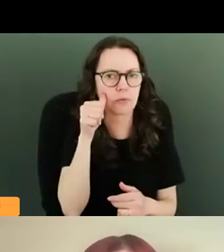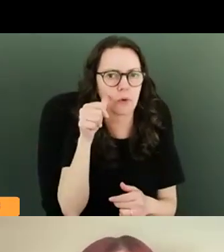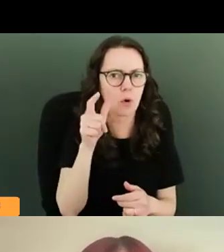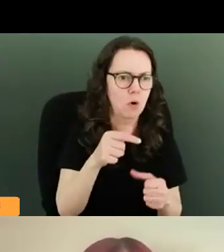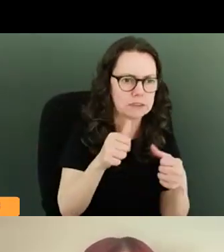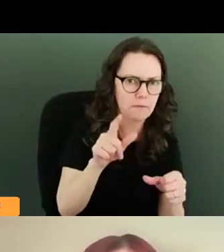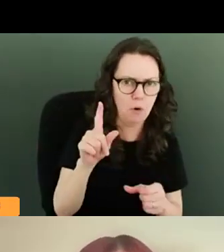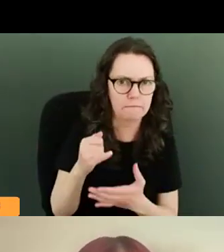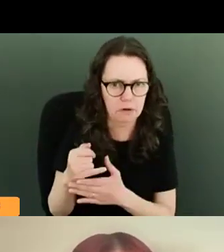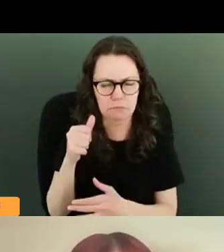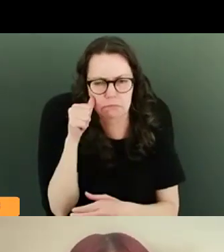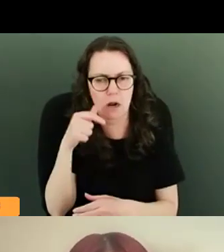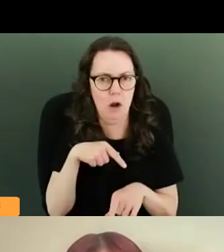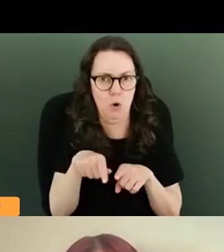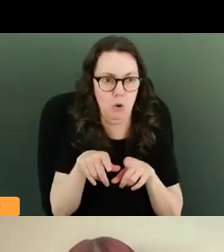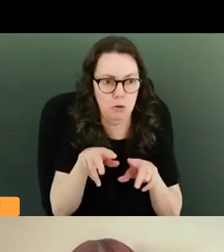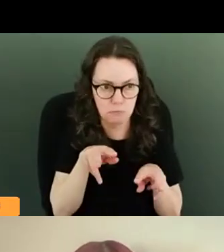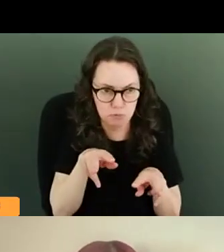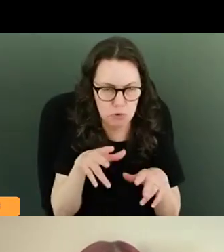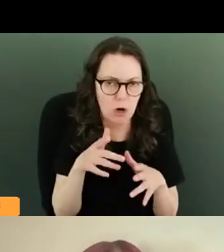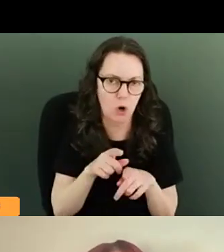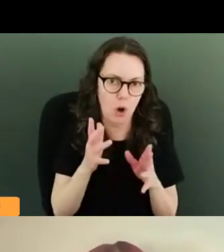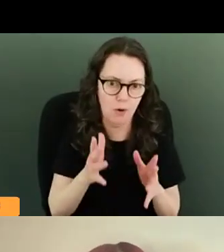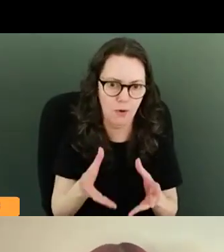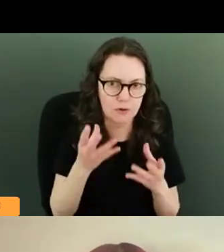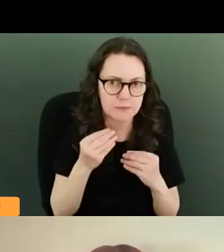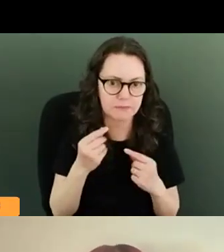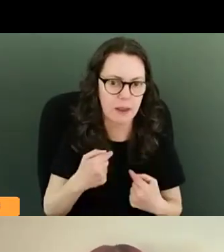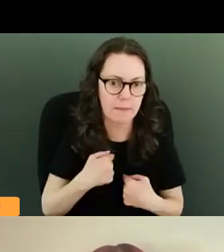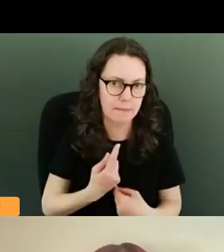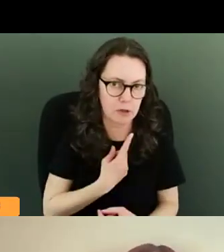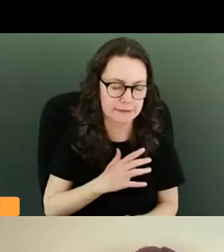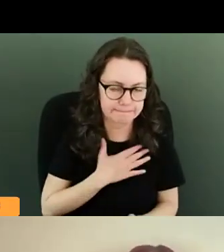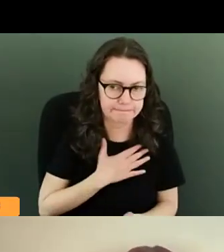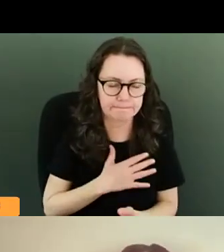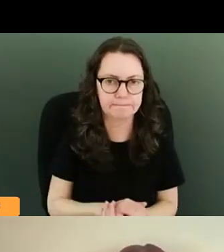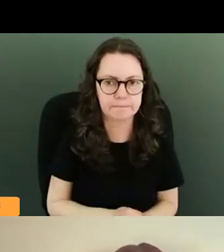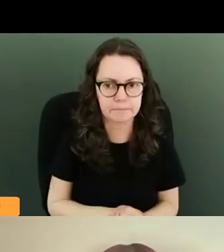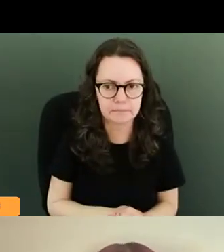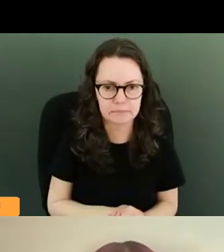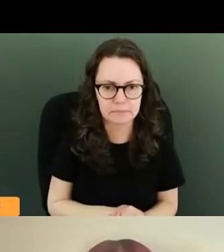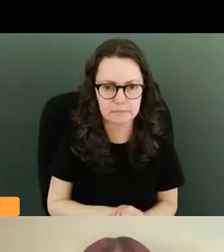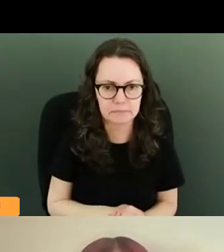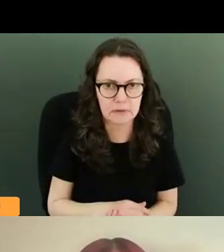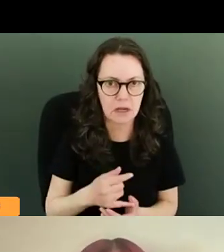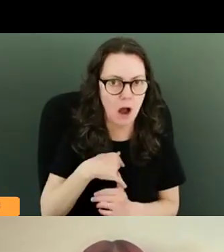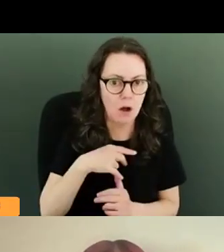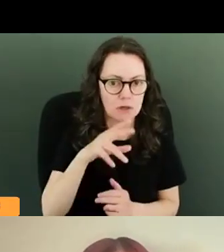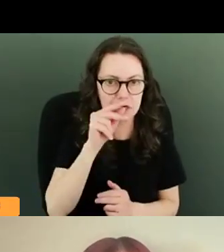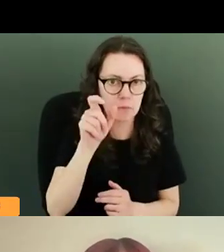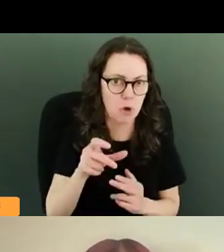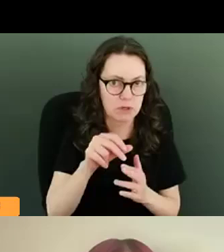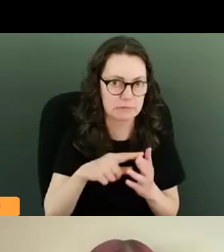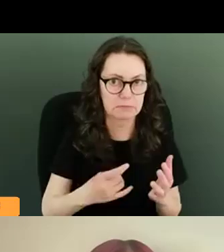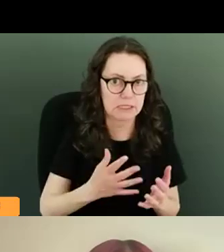I really learned so much from them. For me, approaching this project as a young person with disability